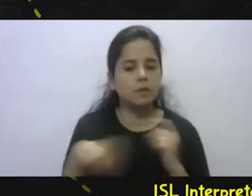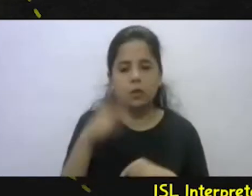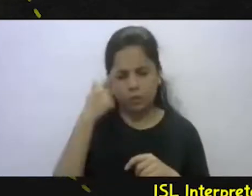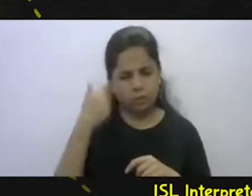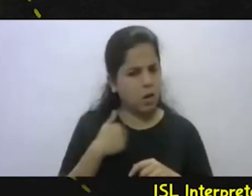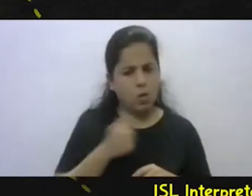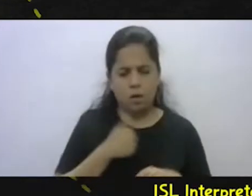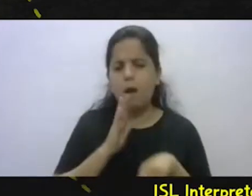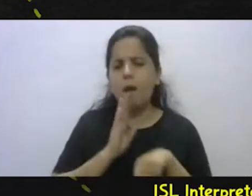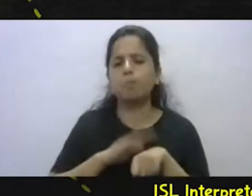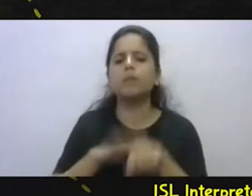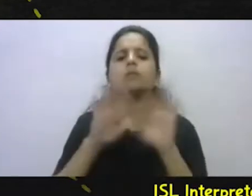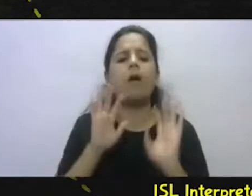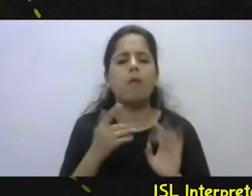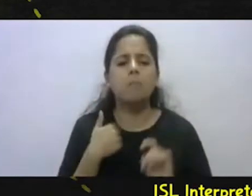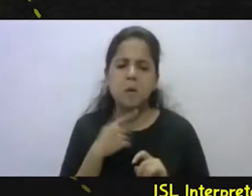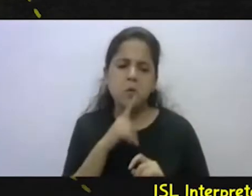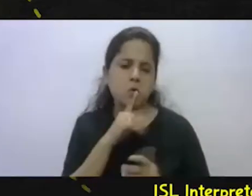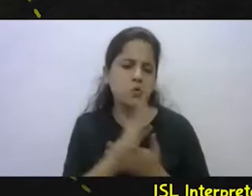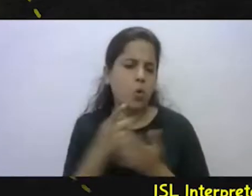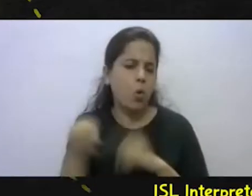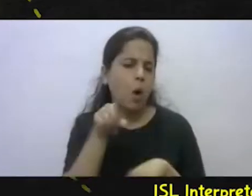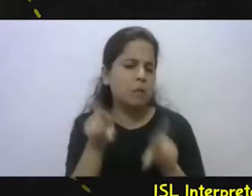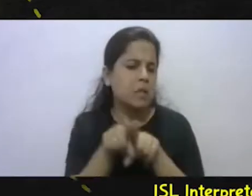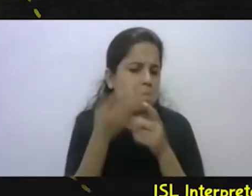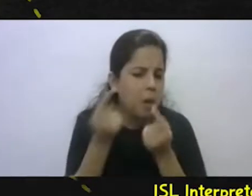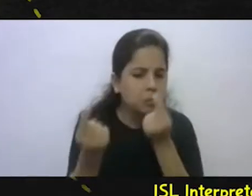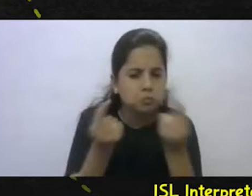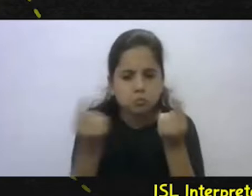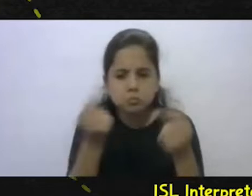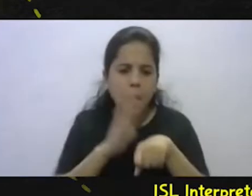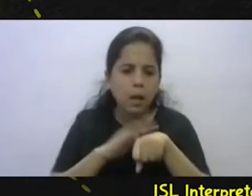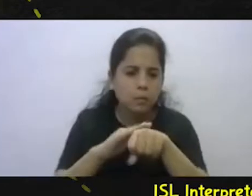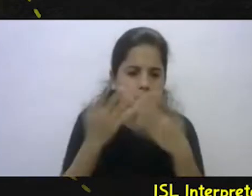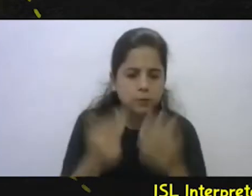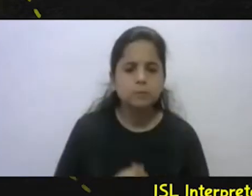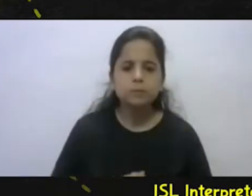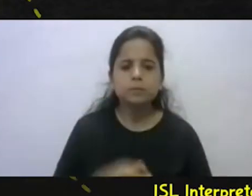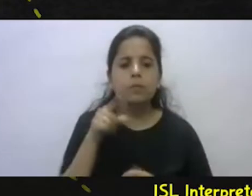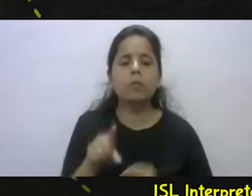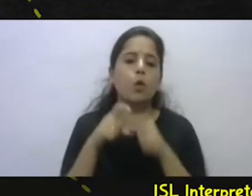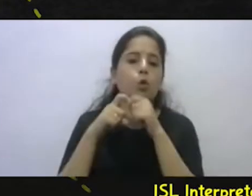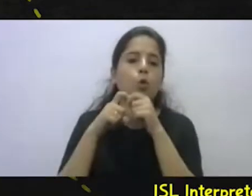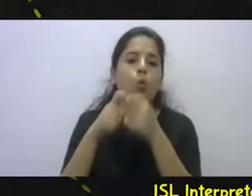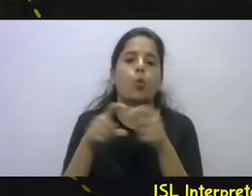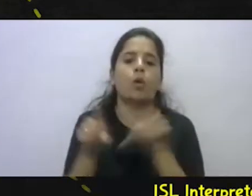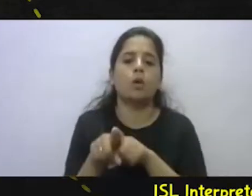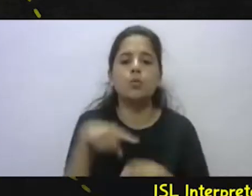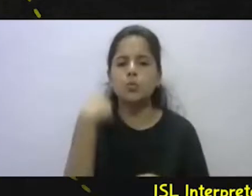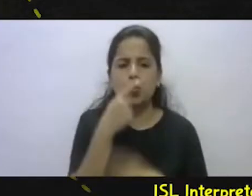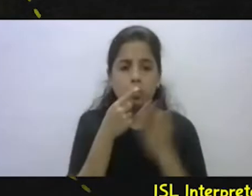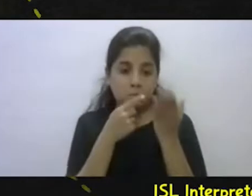fieldwork experiences, and I'm sure some of you will also experience, is that there is a question of who are